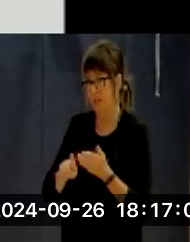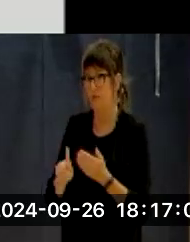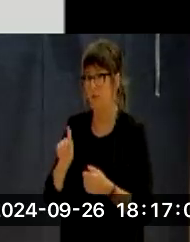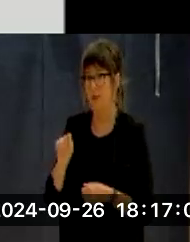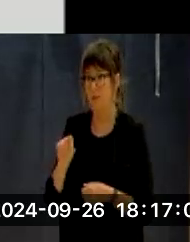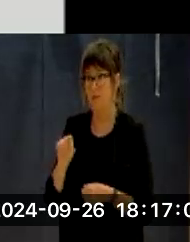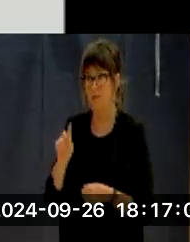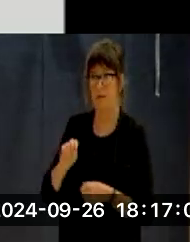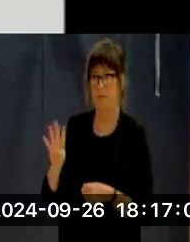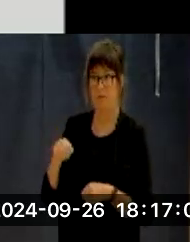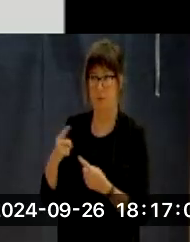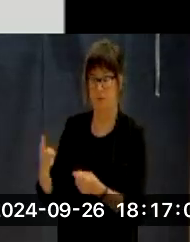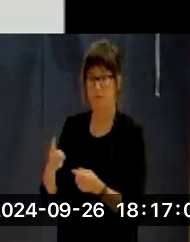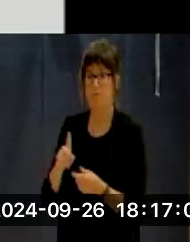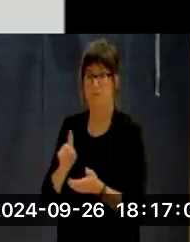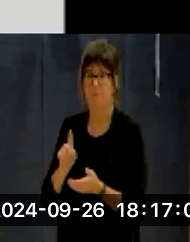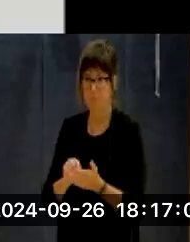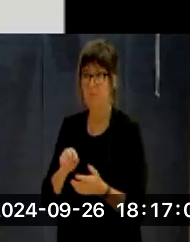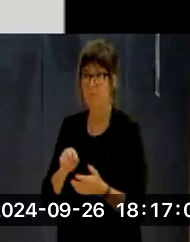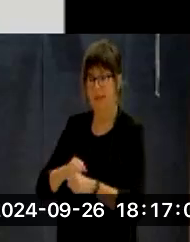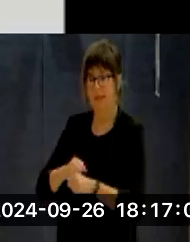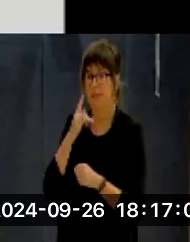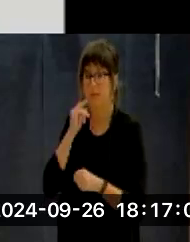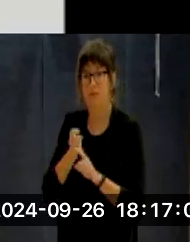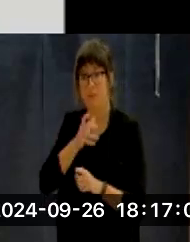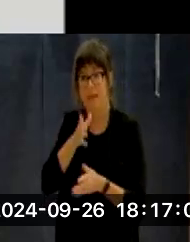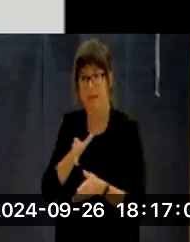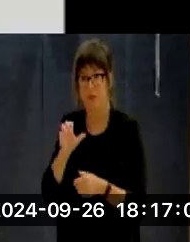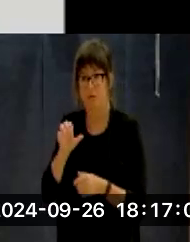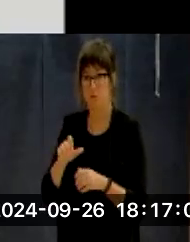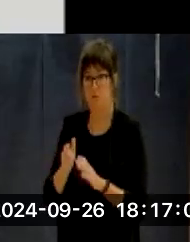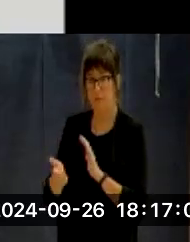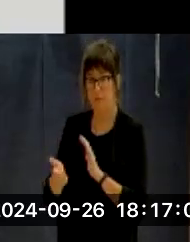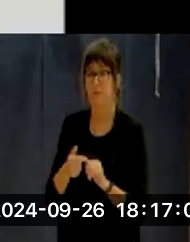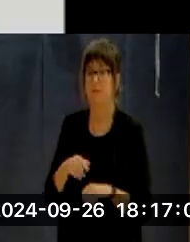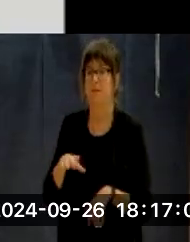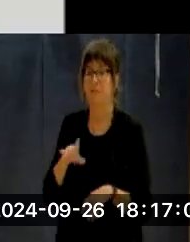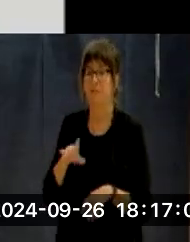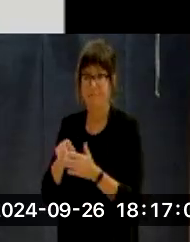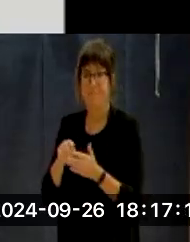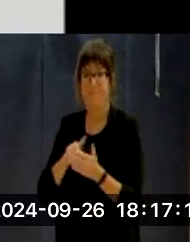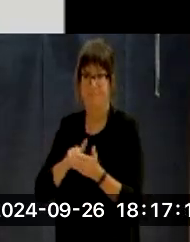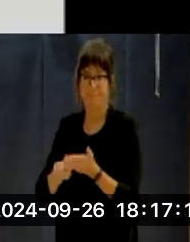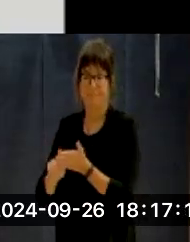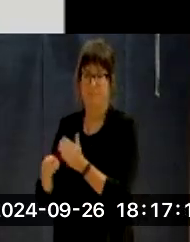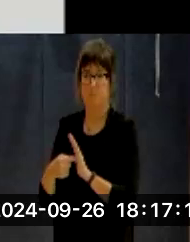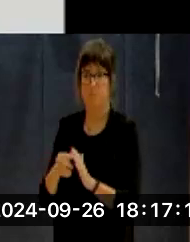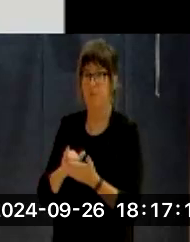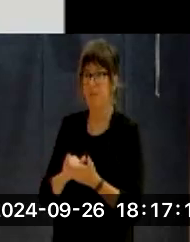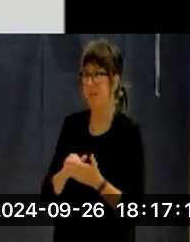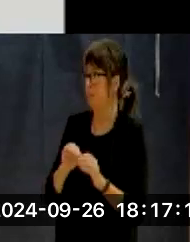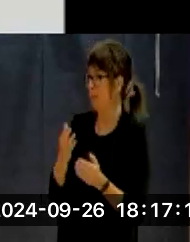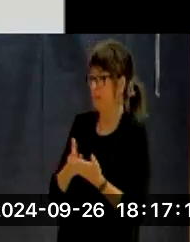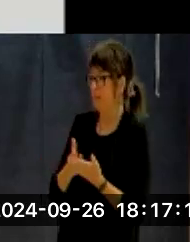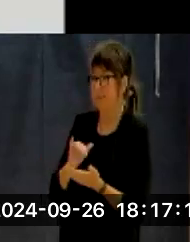published Protecting Californians from Hate Crimes, a progress report. His findings included, there is no evidence that California's limited efforts to use